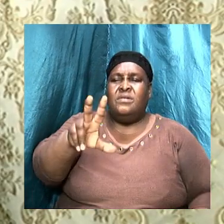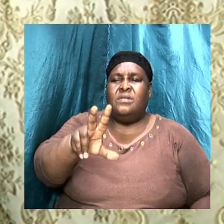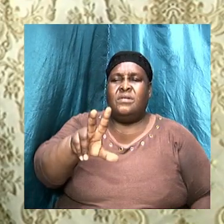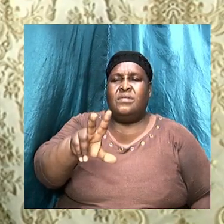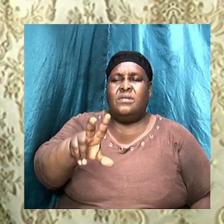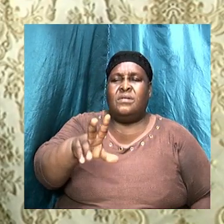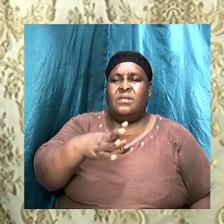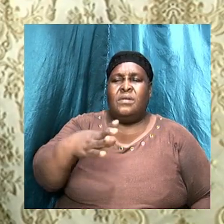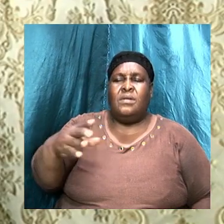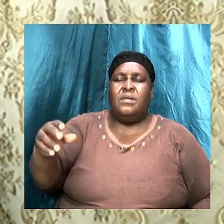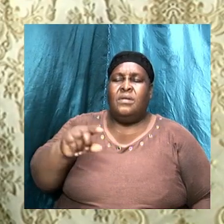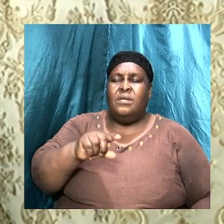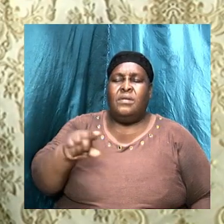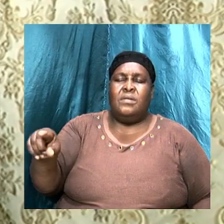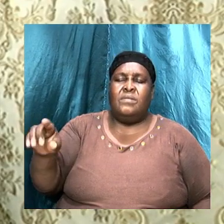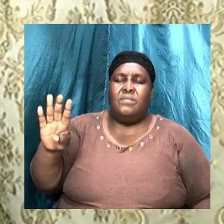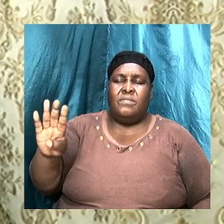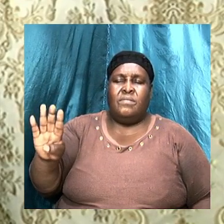and 4.